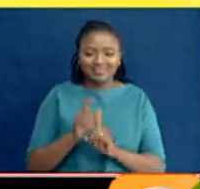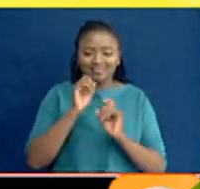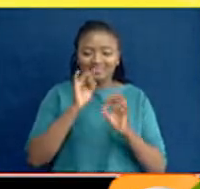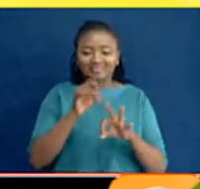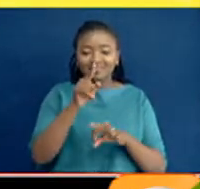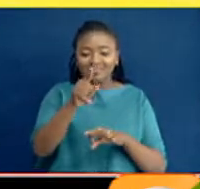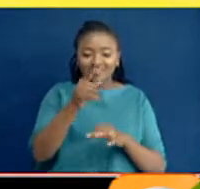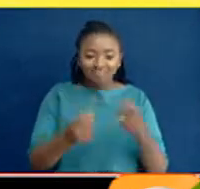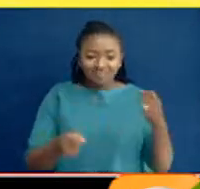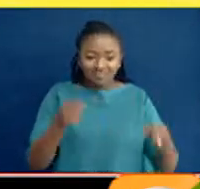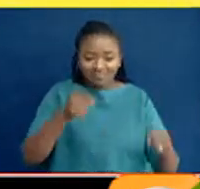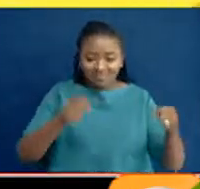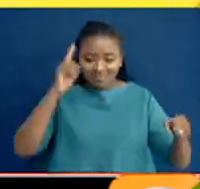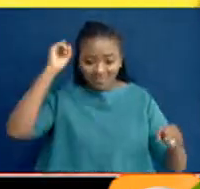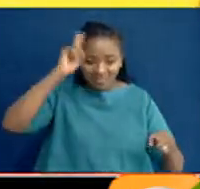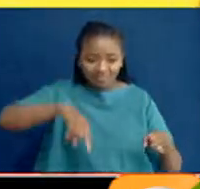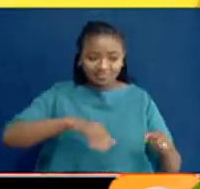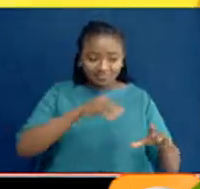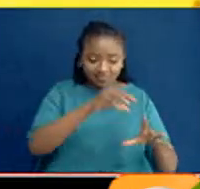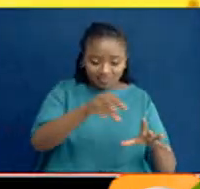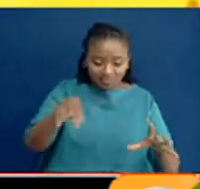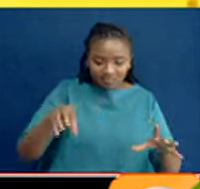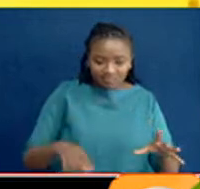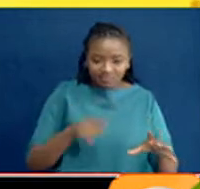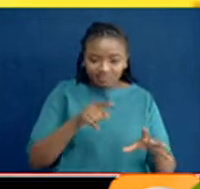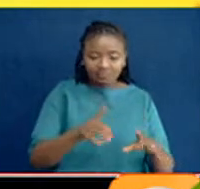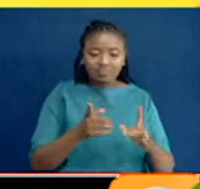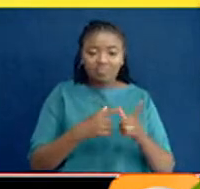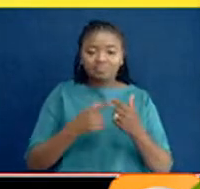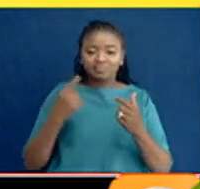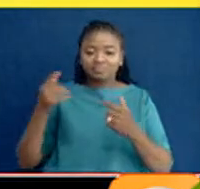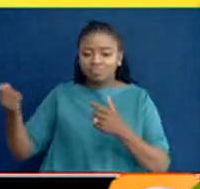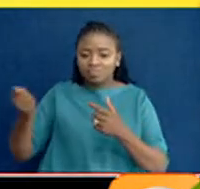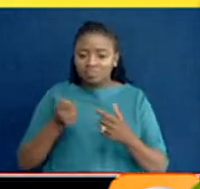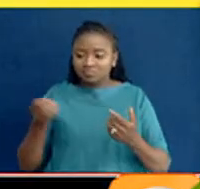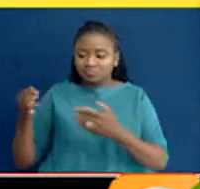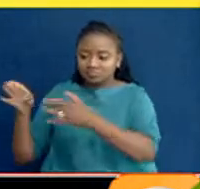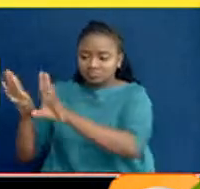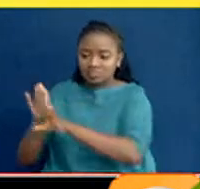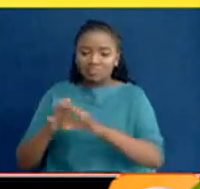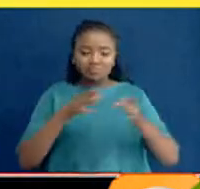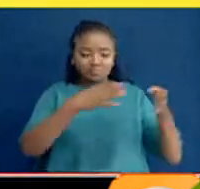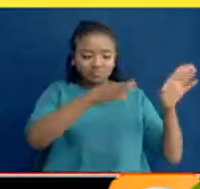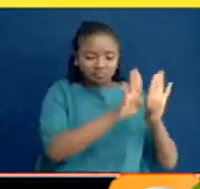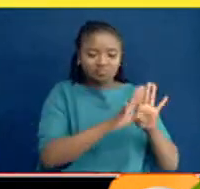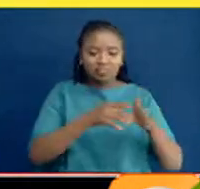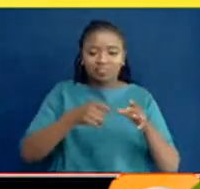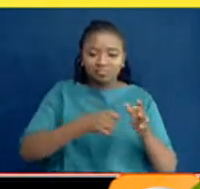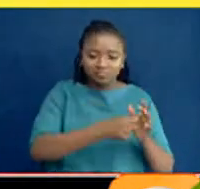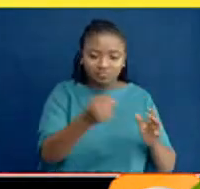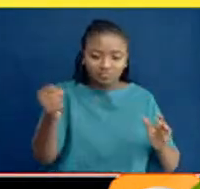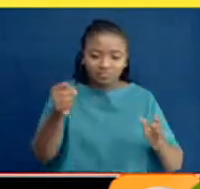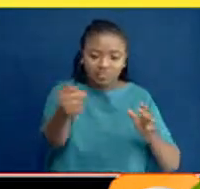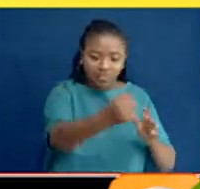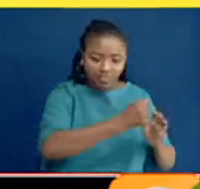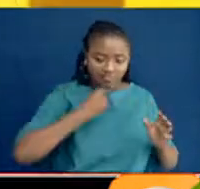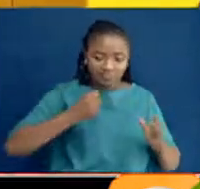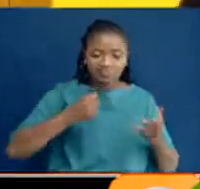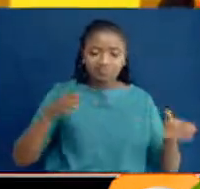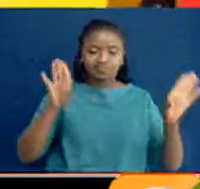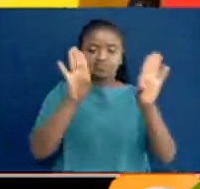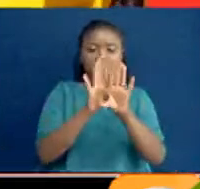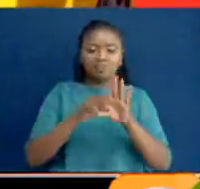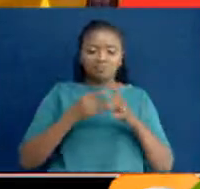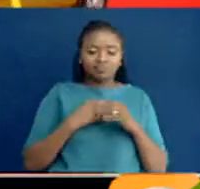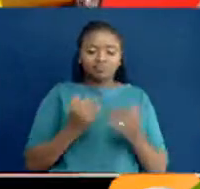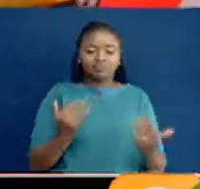in your room and no any additional air, you will die. That is what the cars that are on the road today